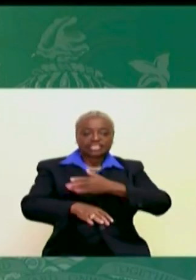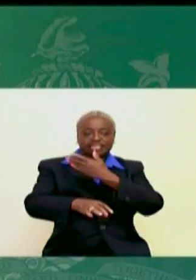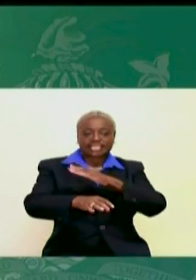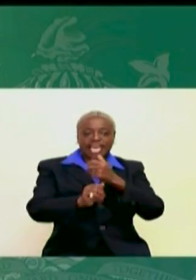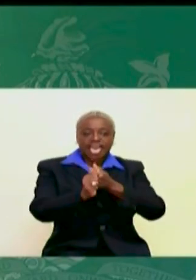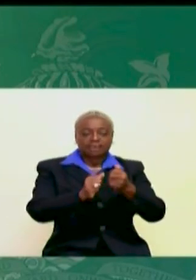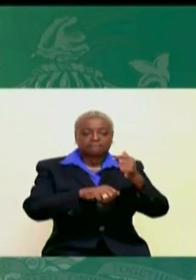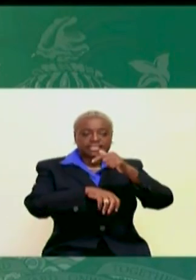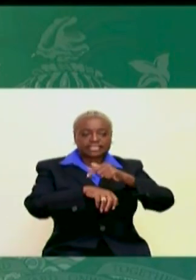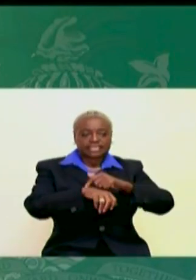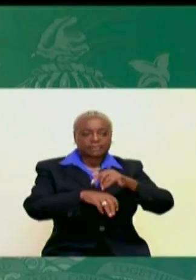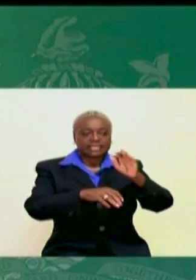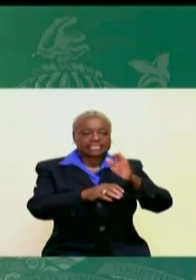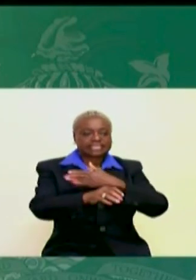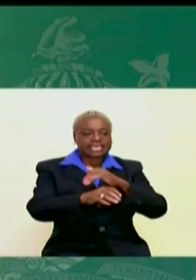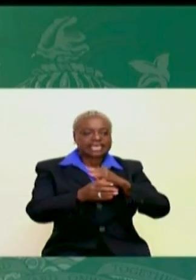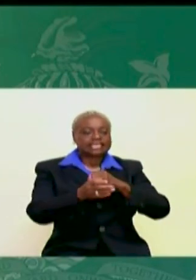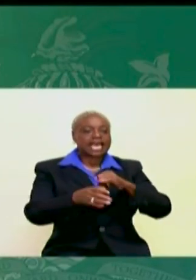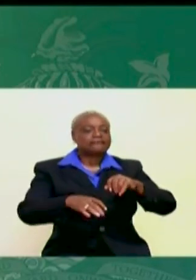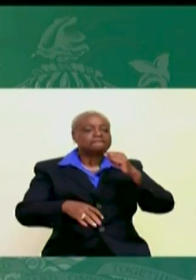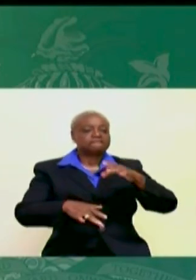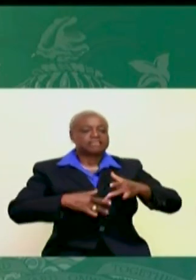Bahamian every single day.